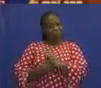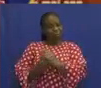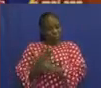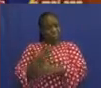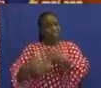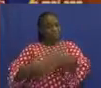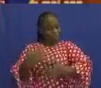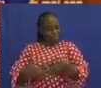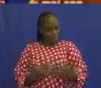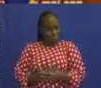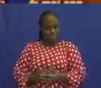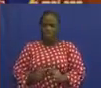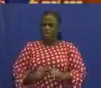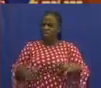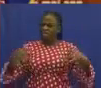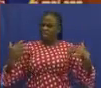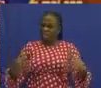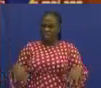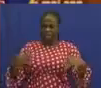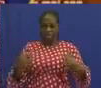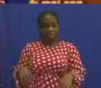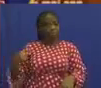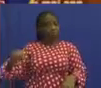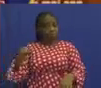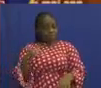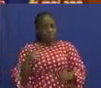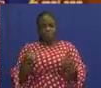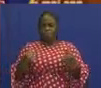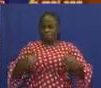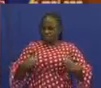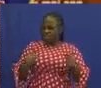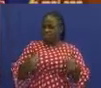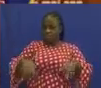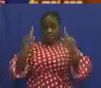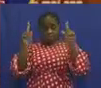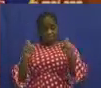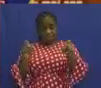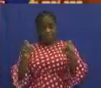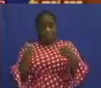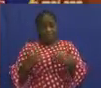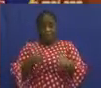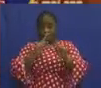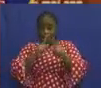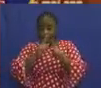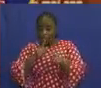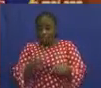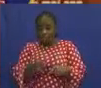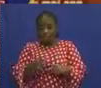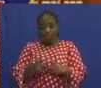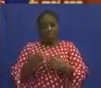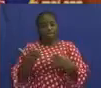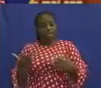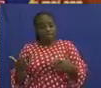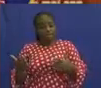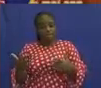progress. Fortunately for us, we have tried and tested response